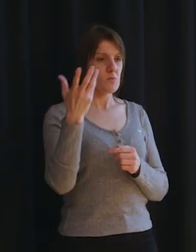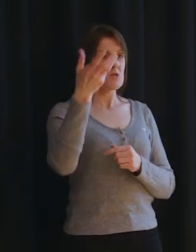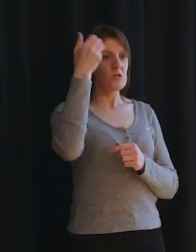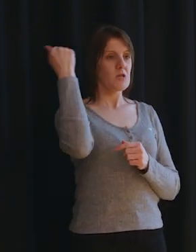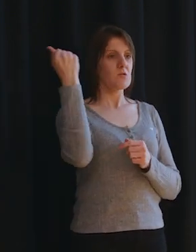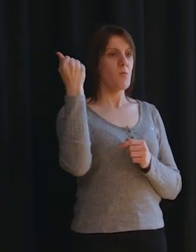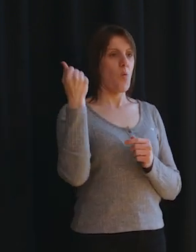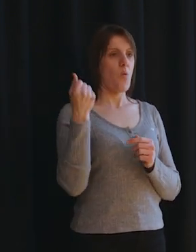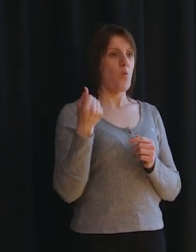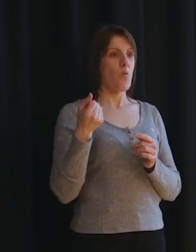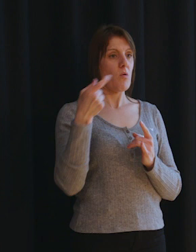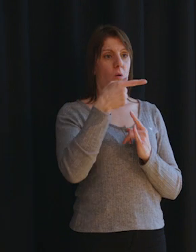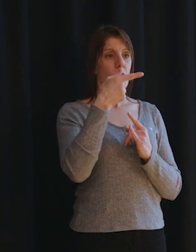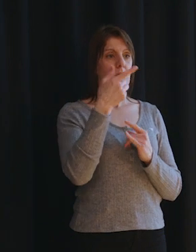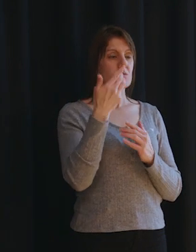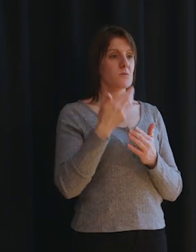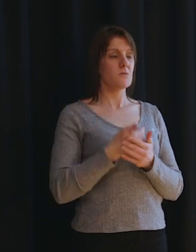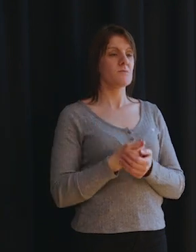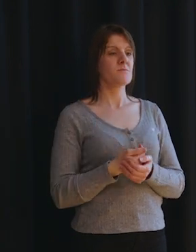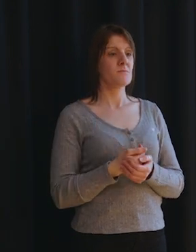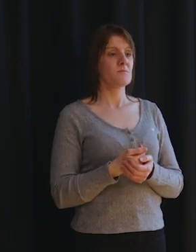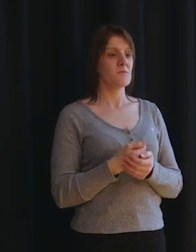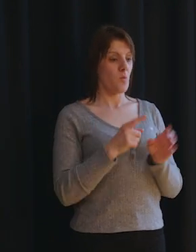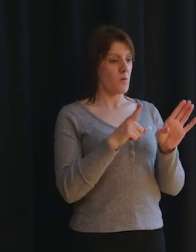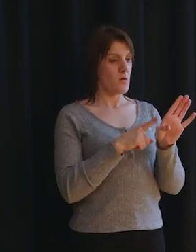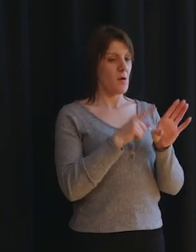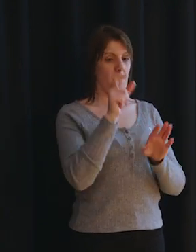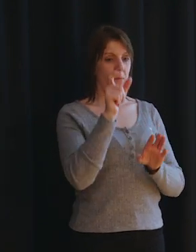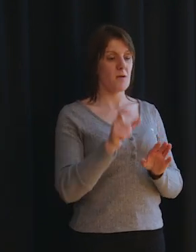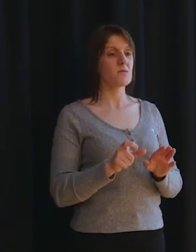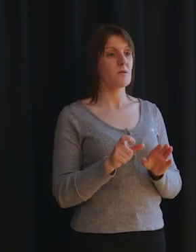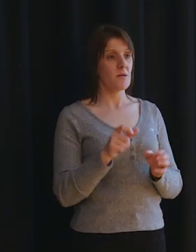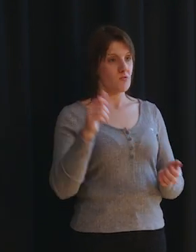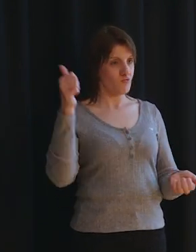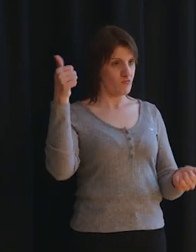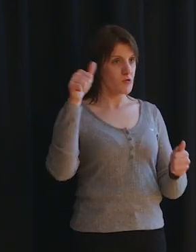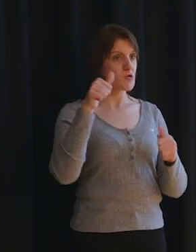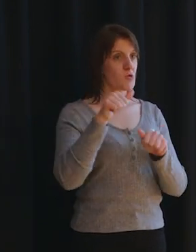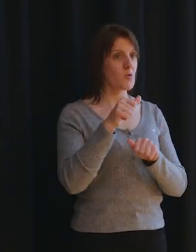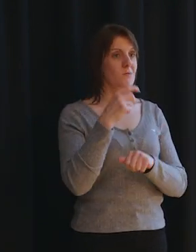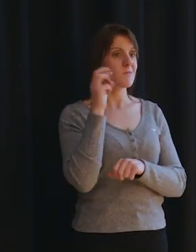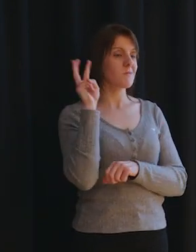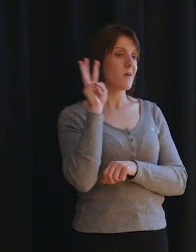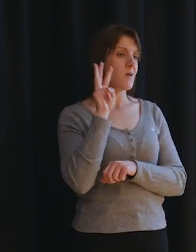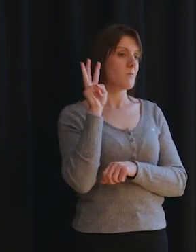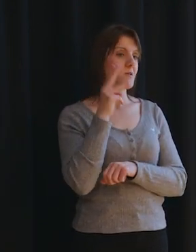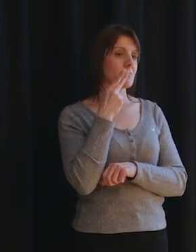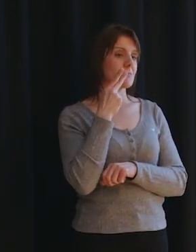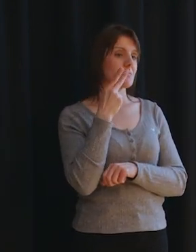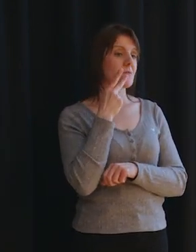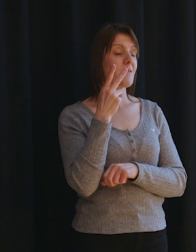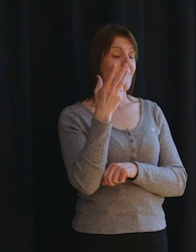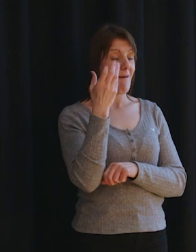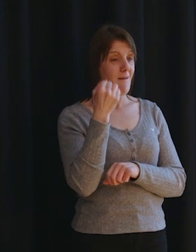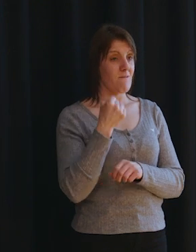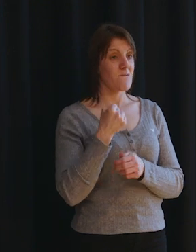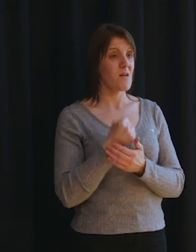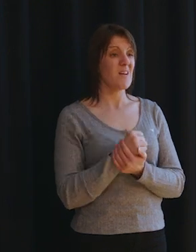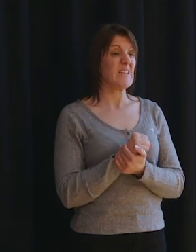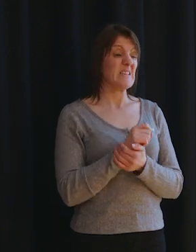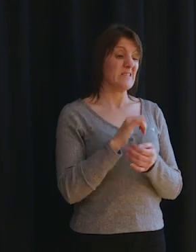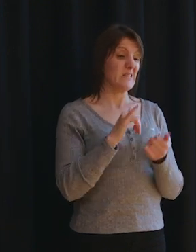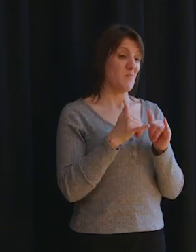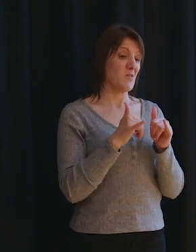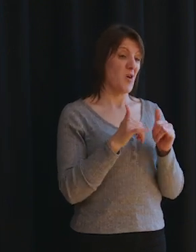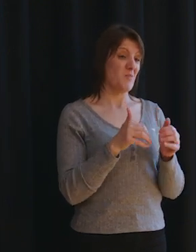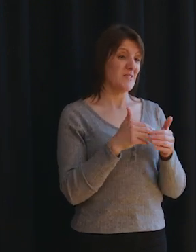achievable goals. So the young person has been able to kind of reduce their cannabis use a little bit, occasionally